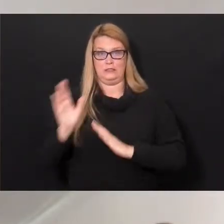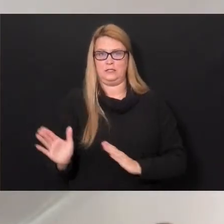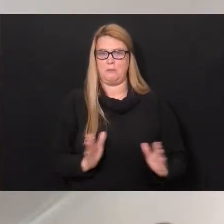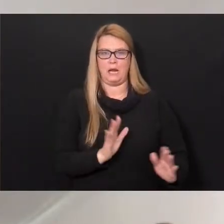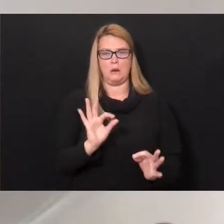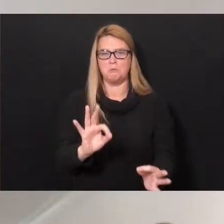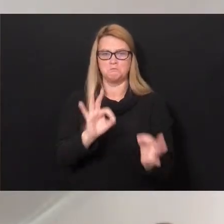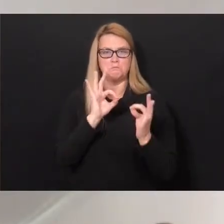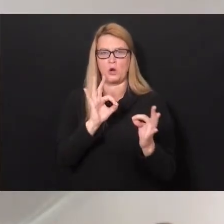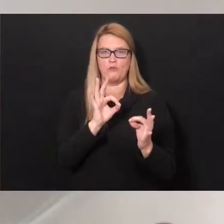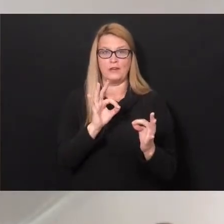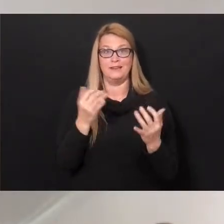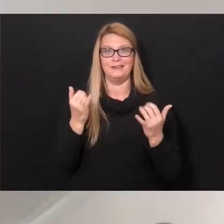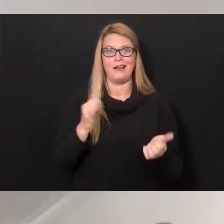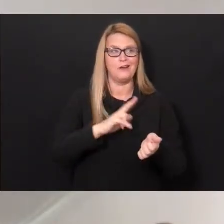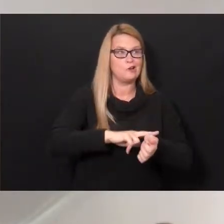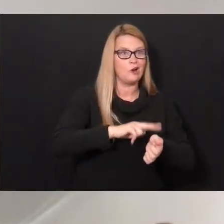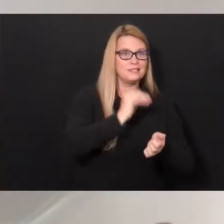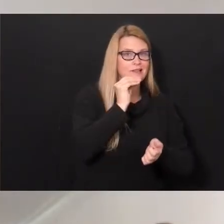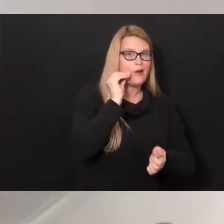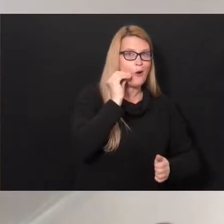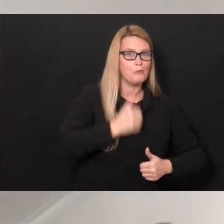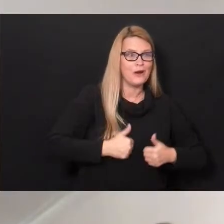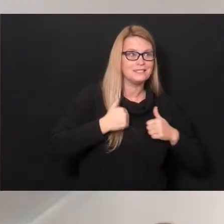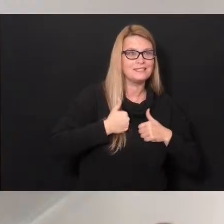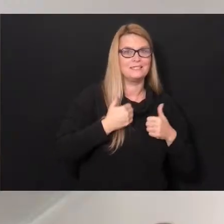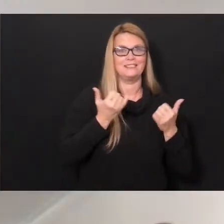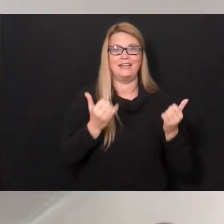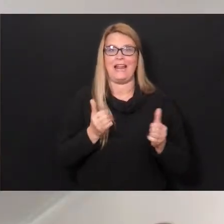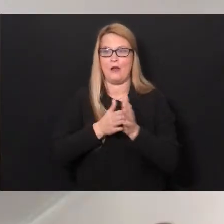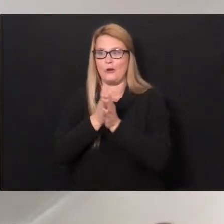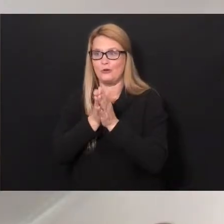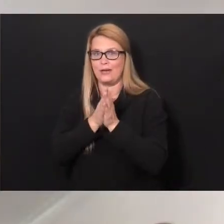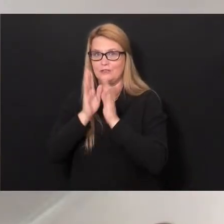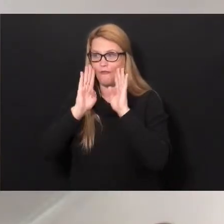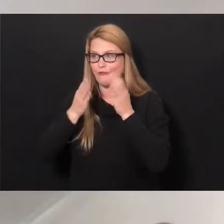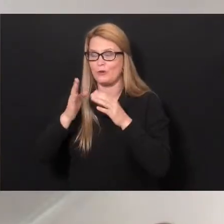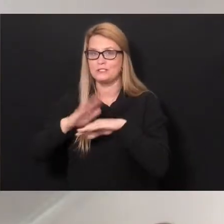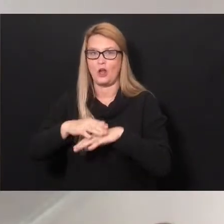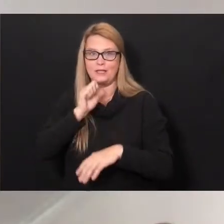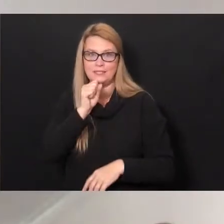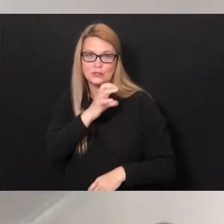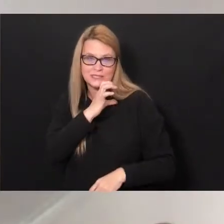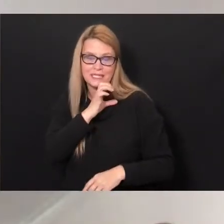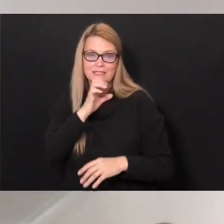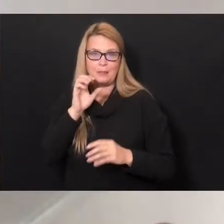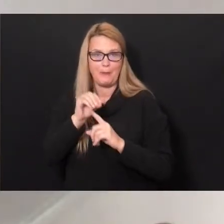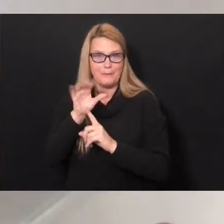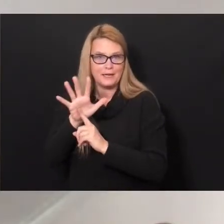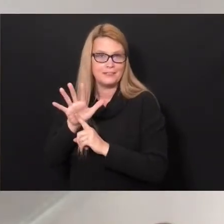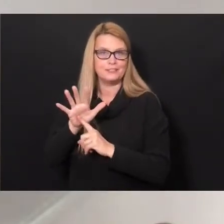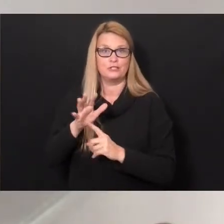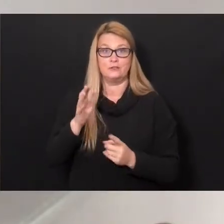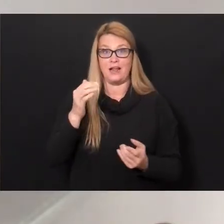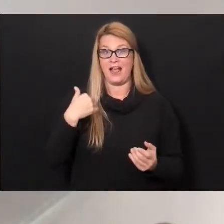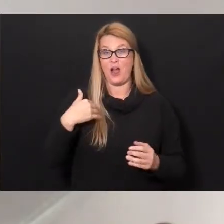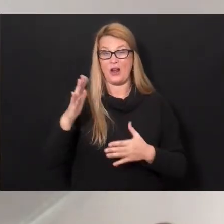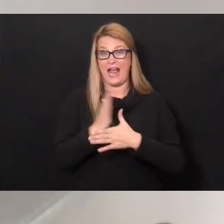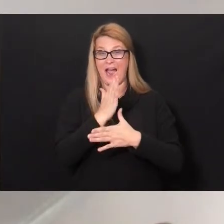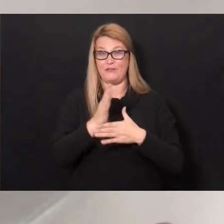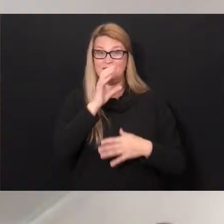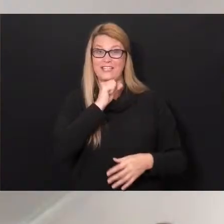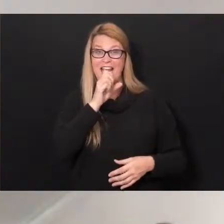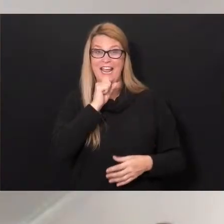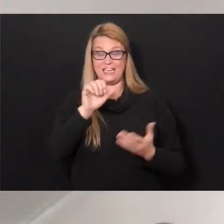home residents, and now we're really aggressively vaccinating our older population. Remember, our average age of death